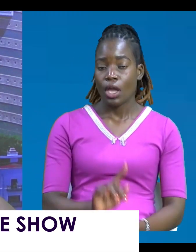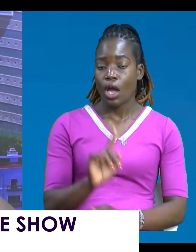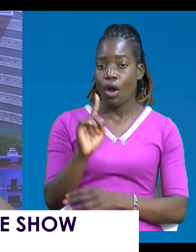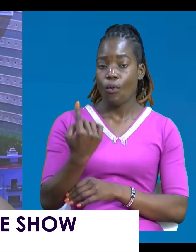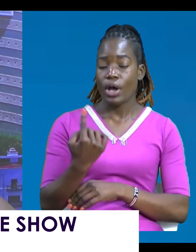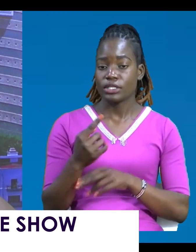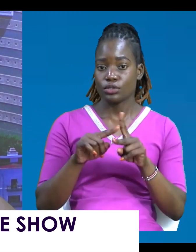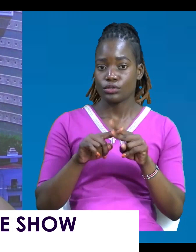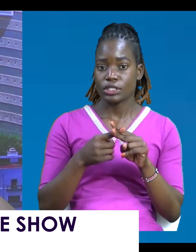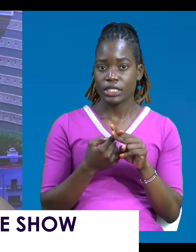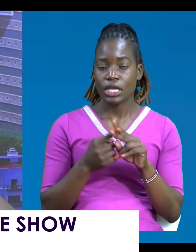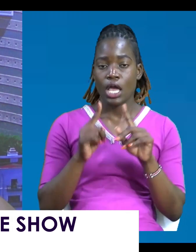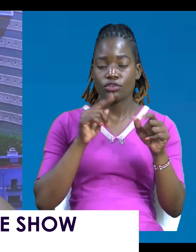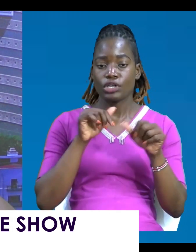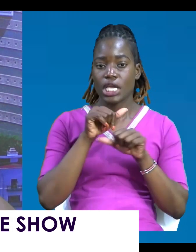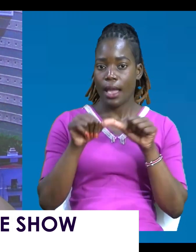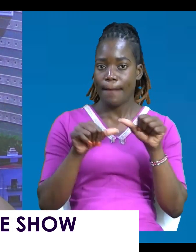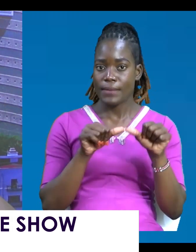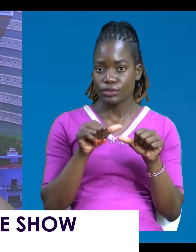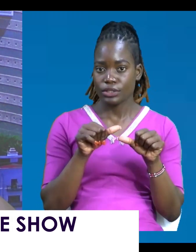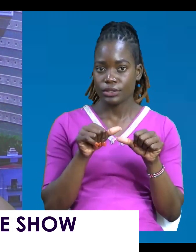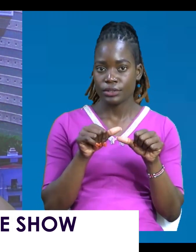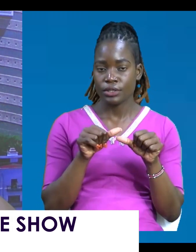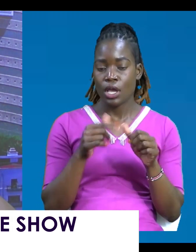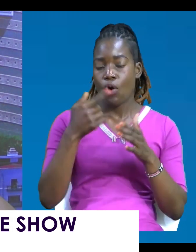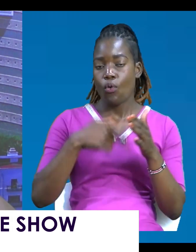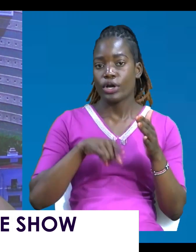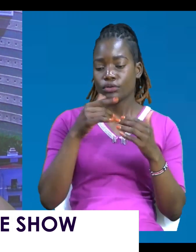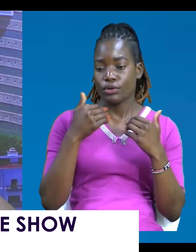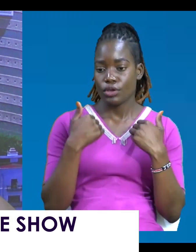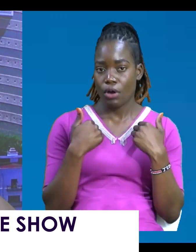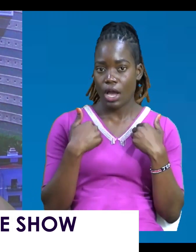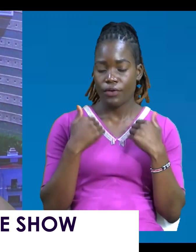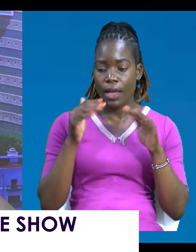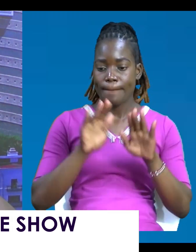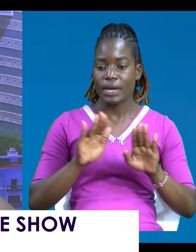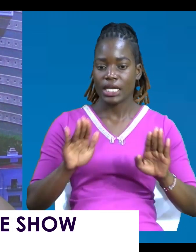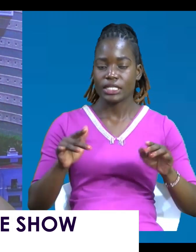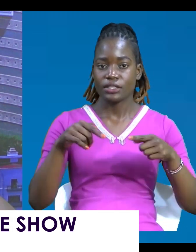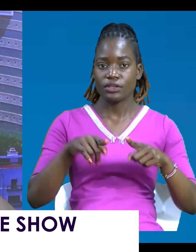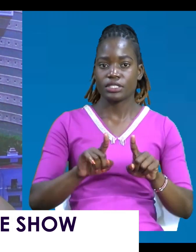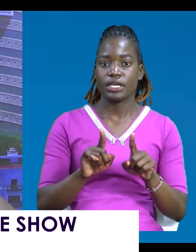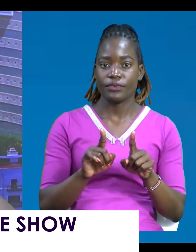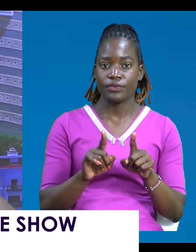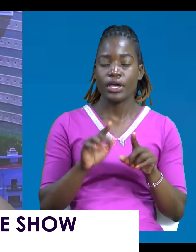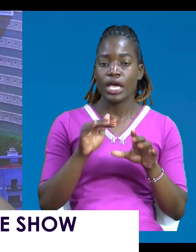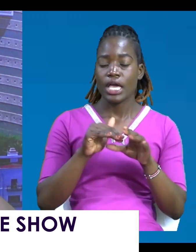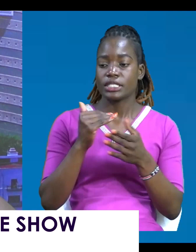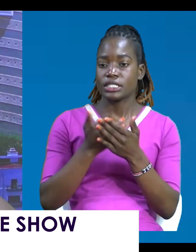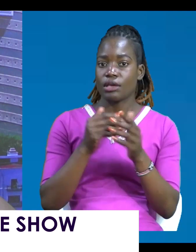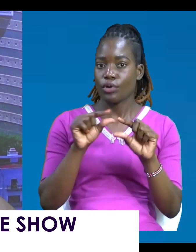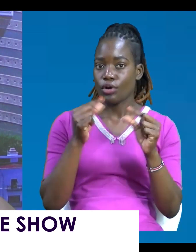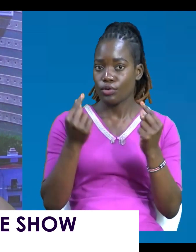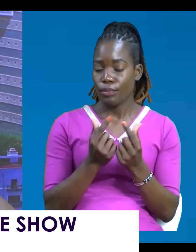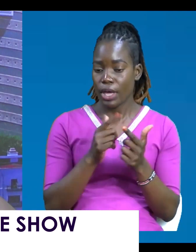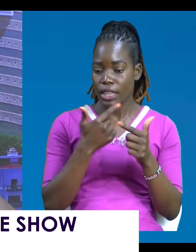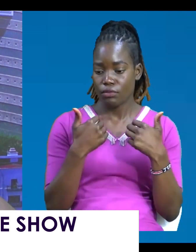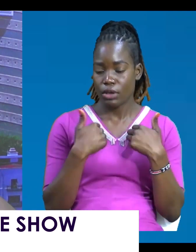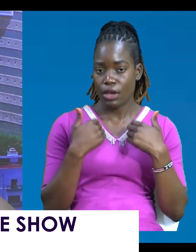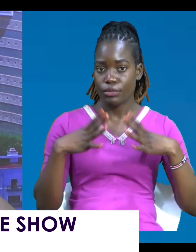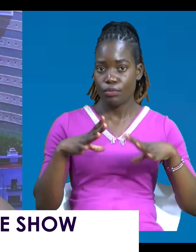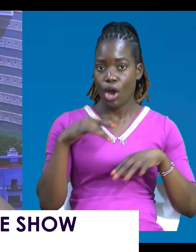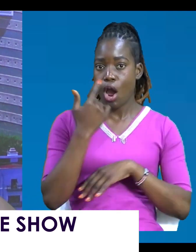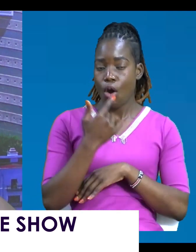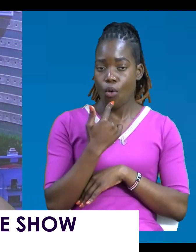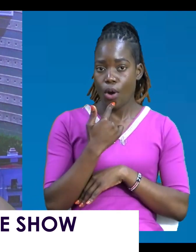Once you start talking about what you have, marketing yourself to some group, there are people